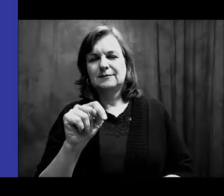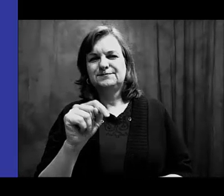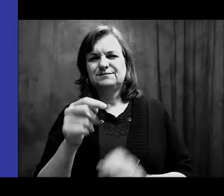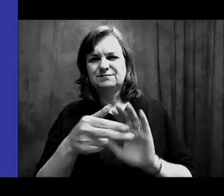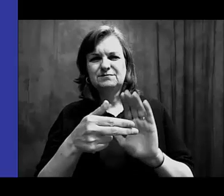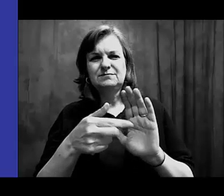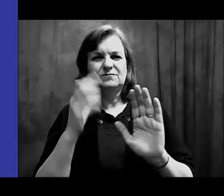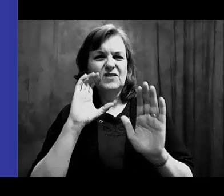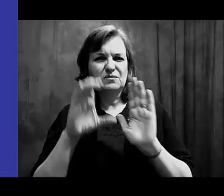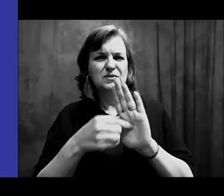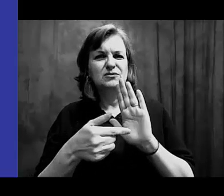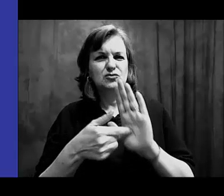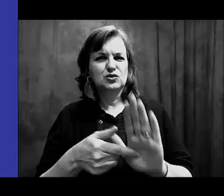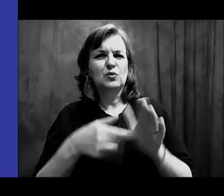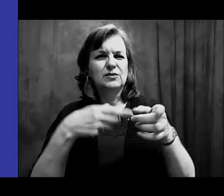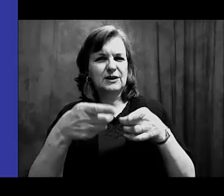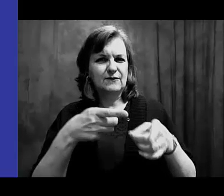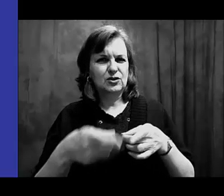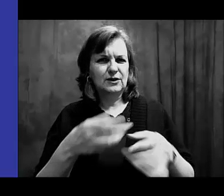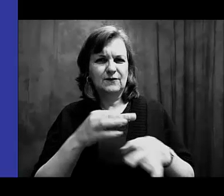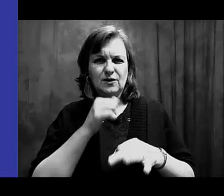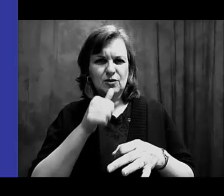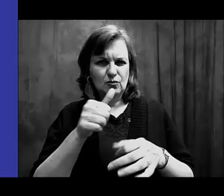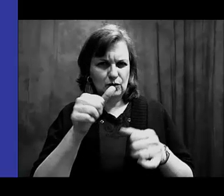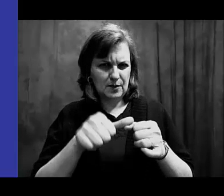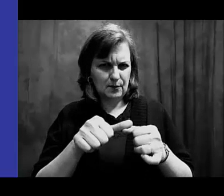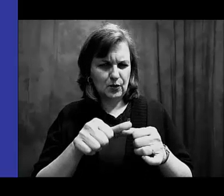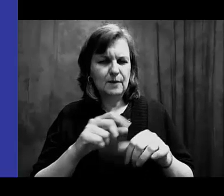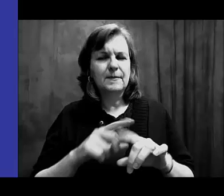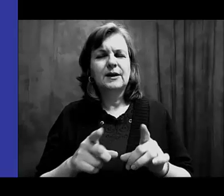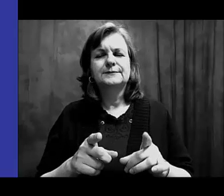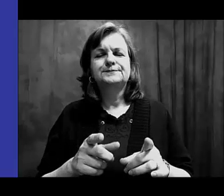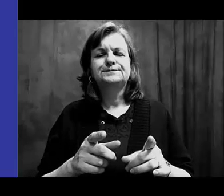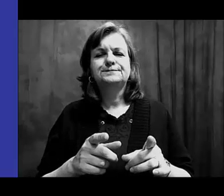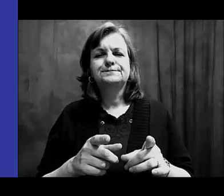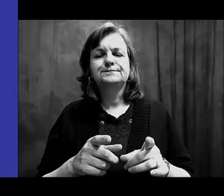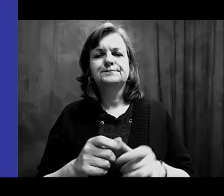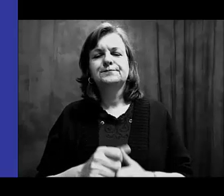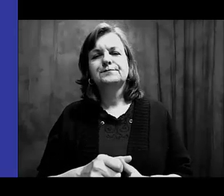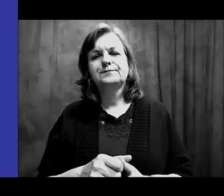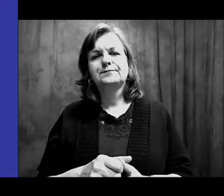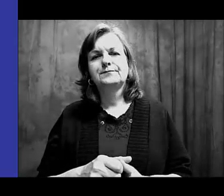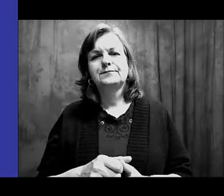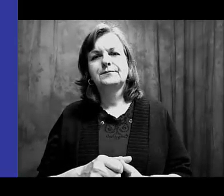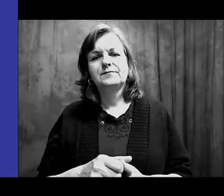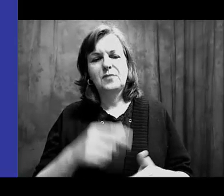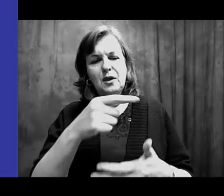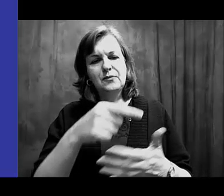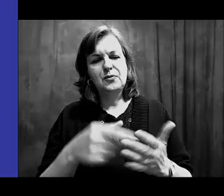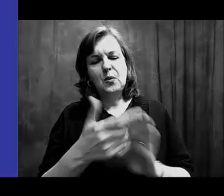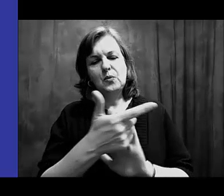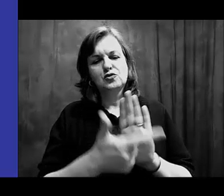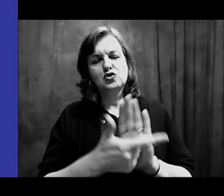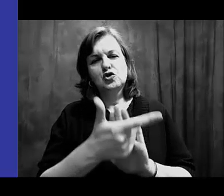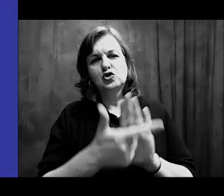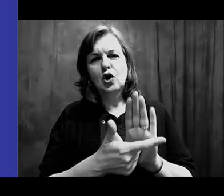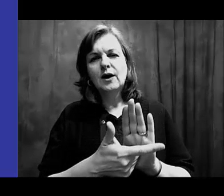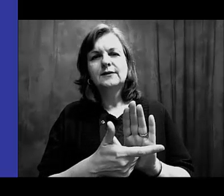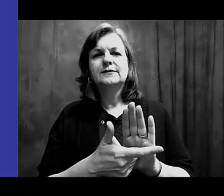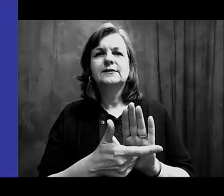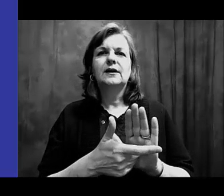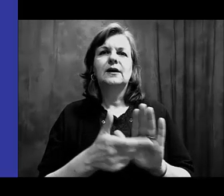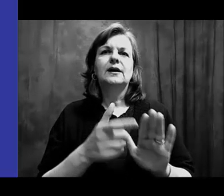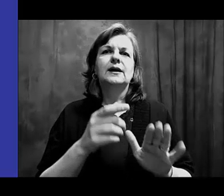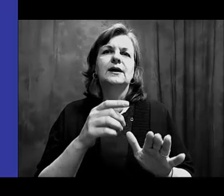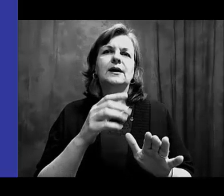case you don't remember. But when we look at these laws of independent assortment and segregation, what